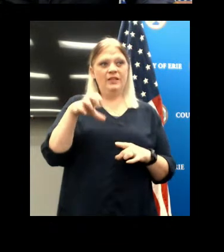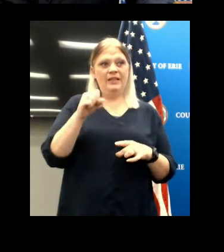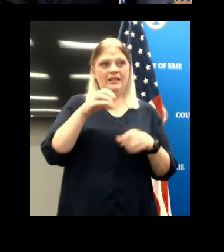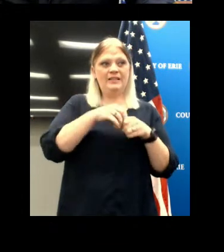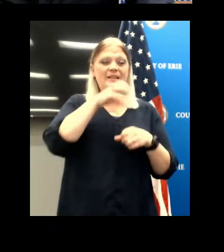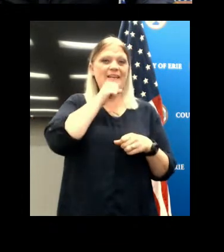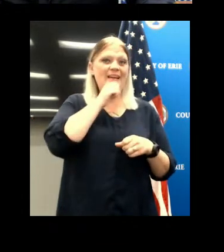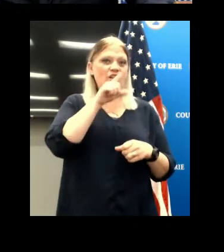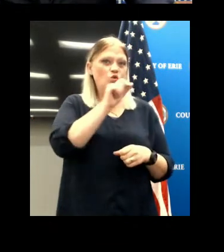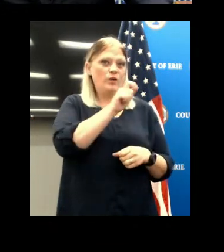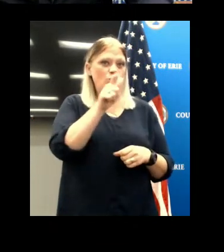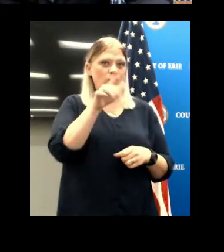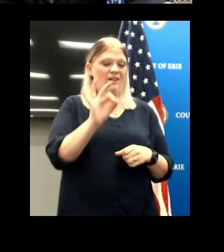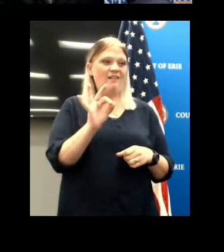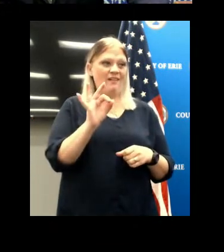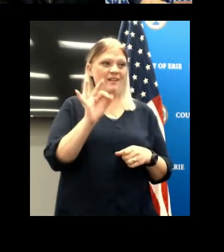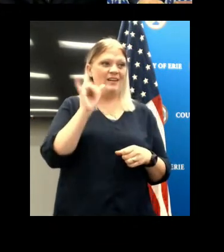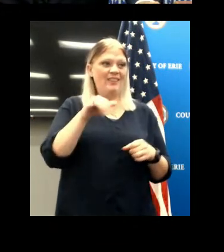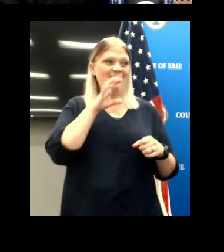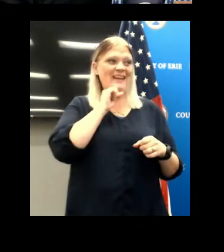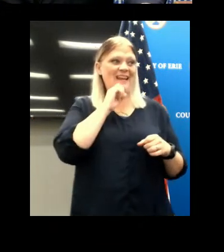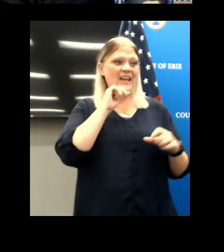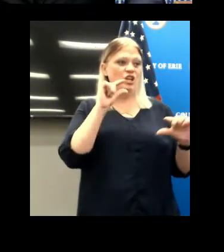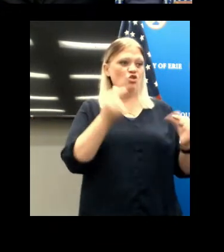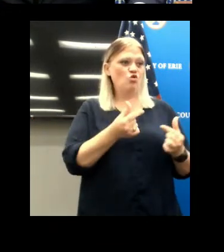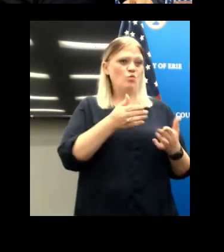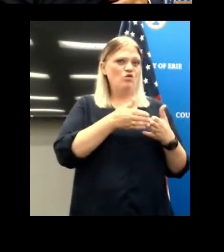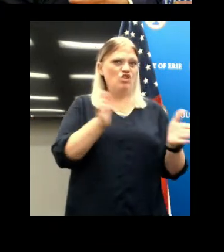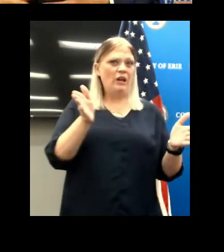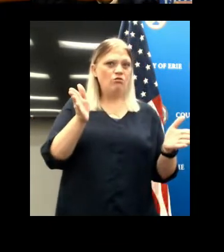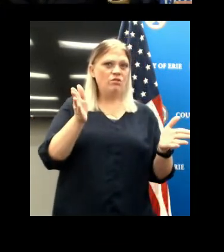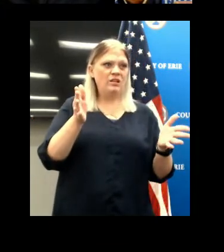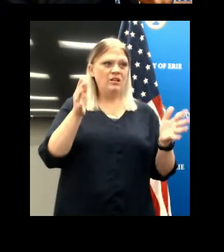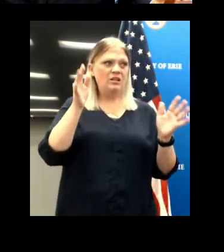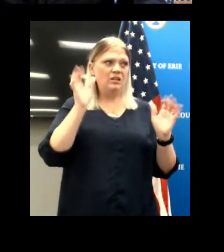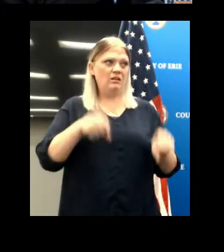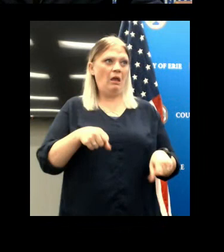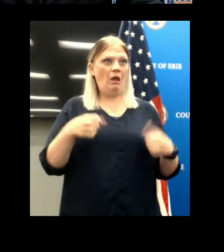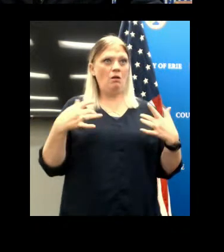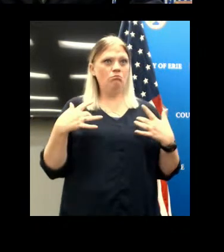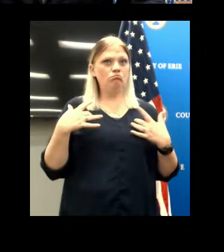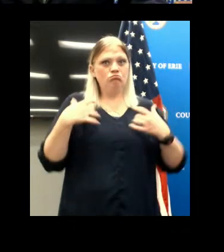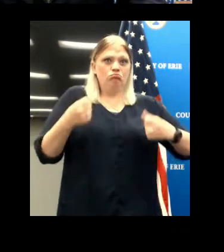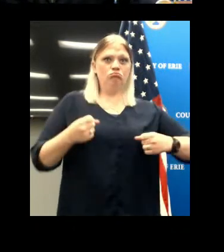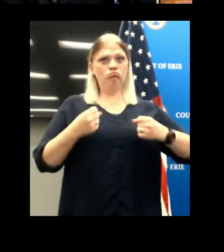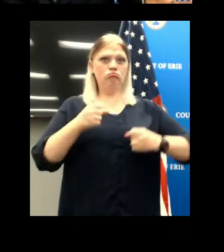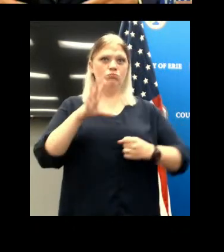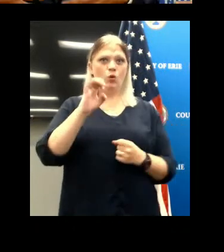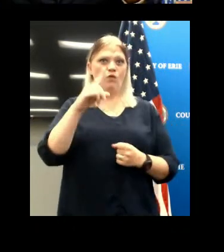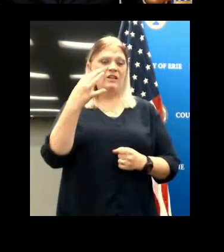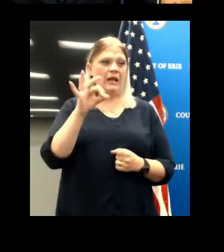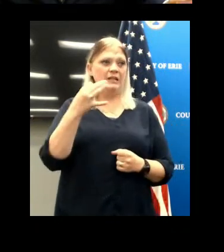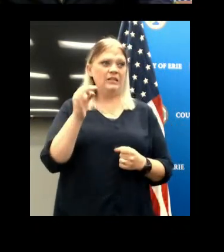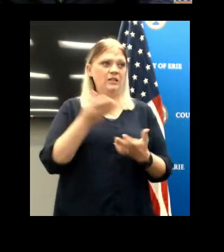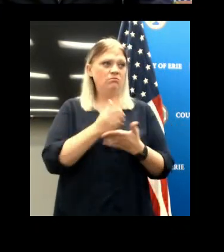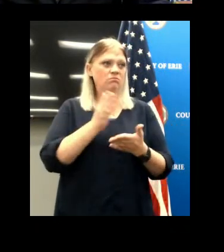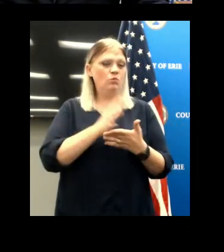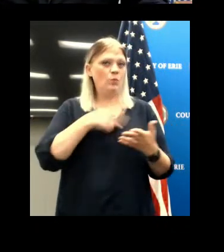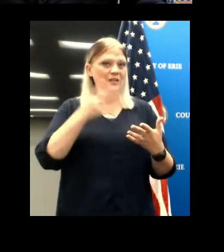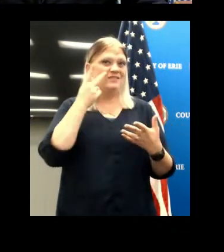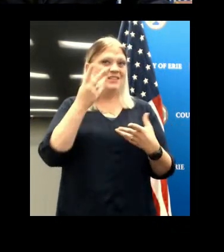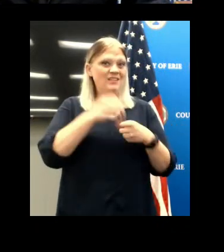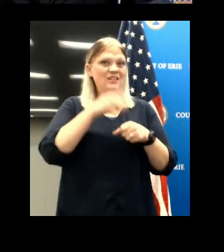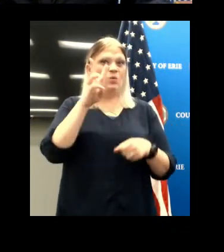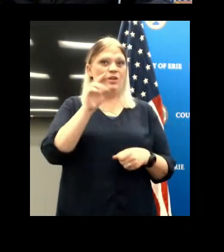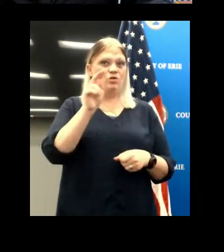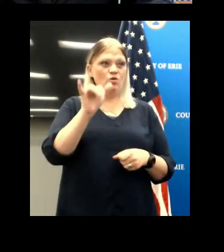to 29-year-old age group. That age group generally can get through COVID-19 okay. We have seen cases, including in Western New York,